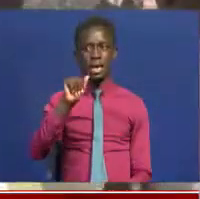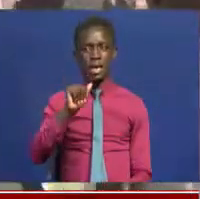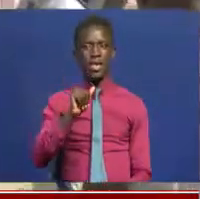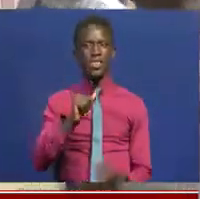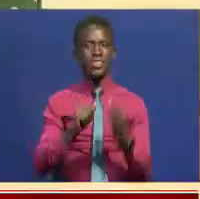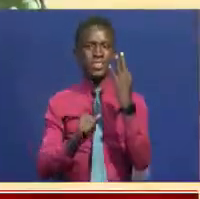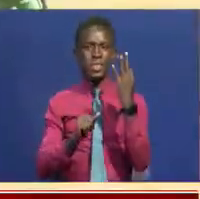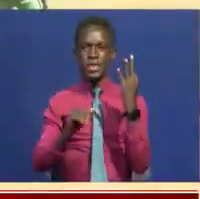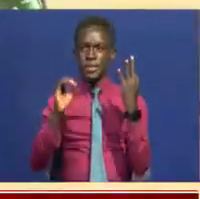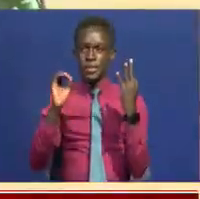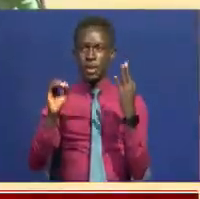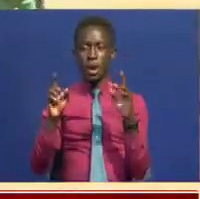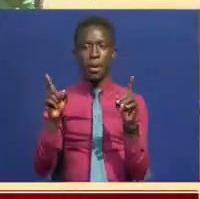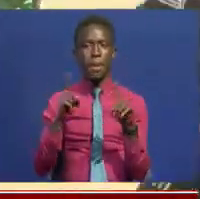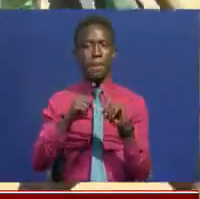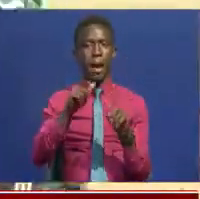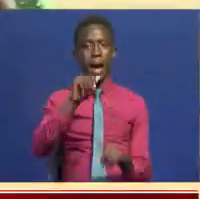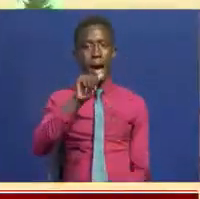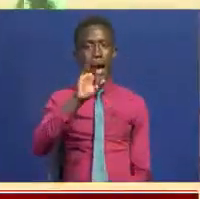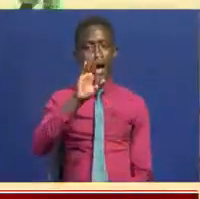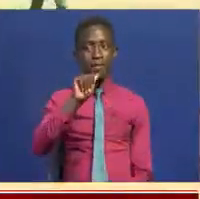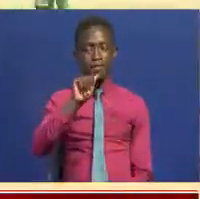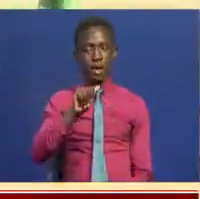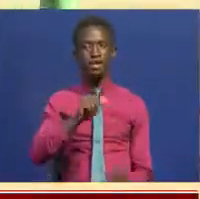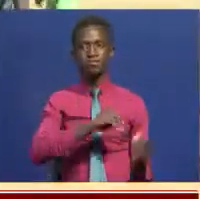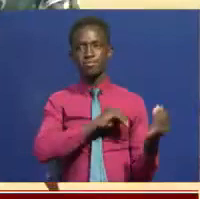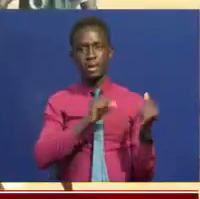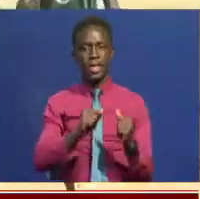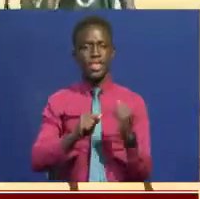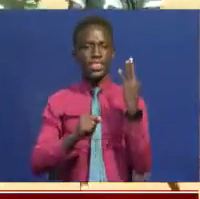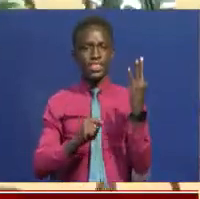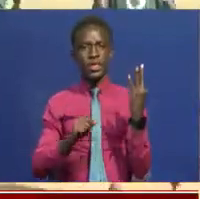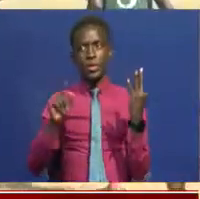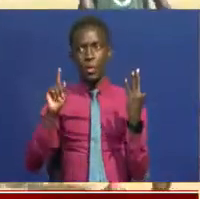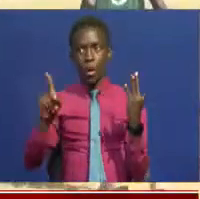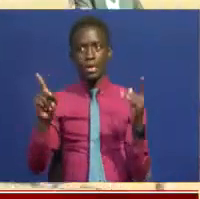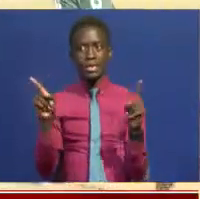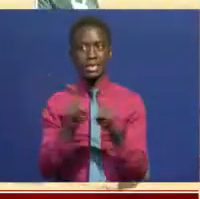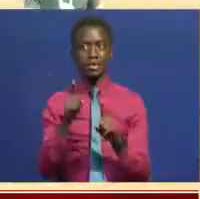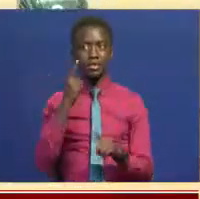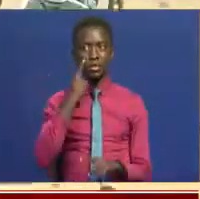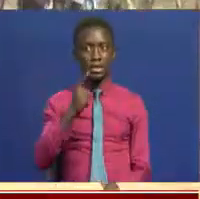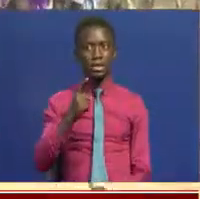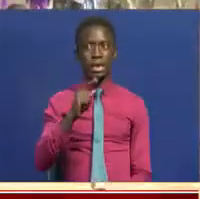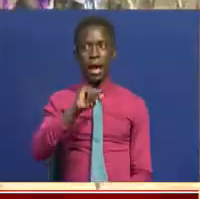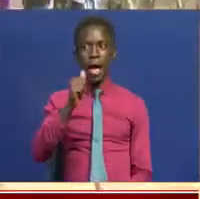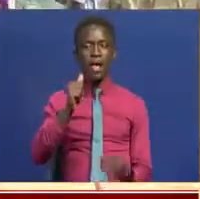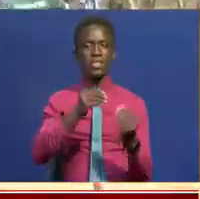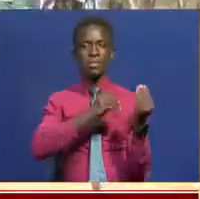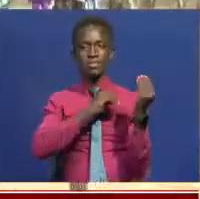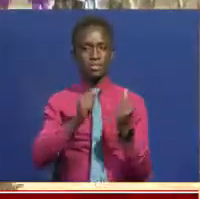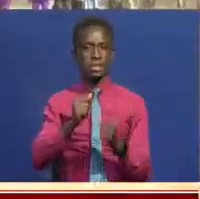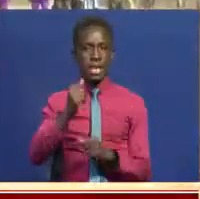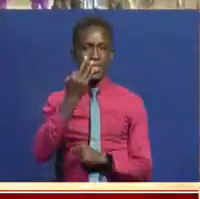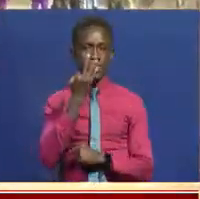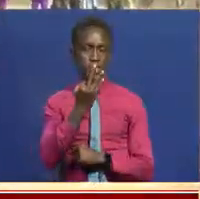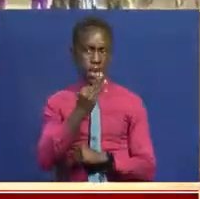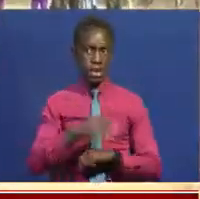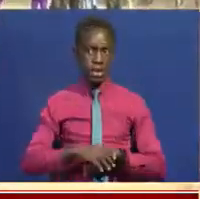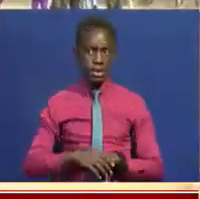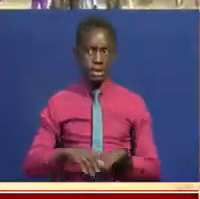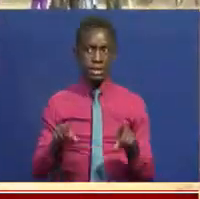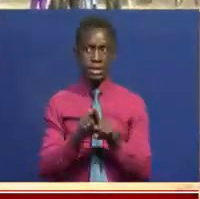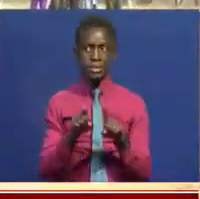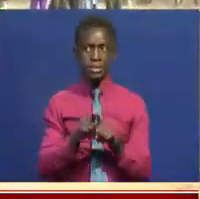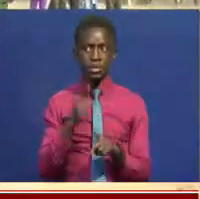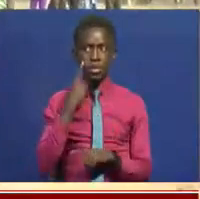sets, while Alpha overcame Kilo by 3-1. India defeated Tango by 3 straight sets. Headquarters now top Group B and